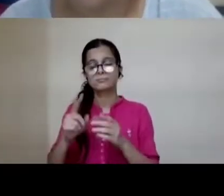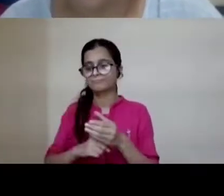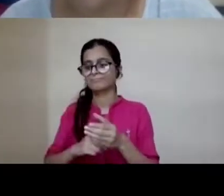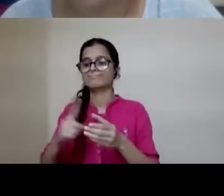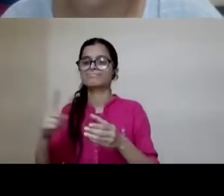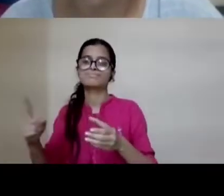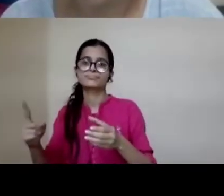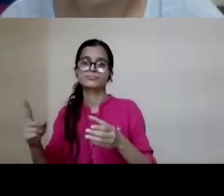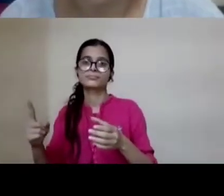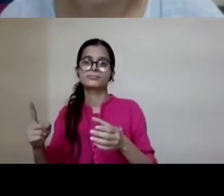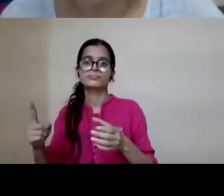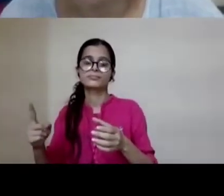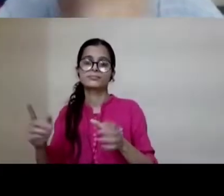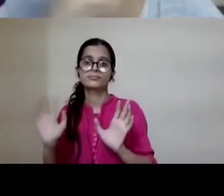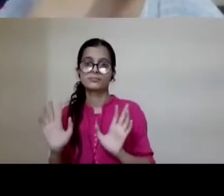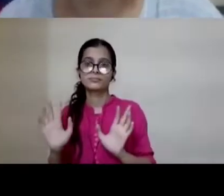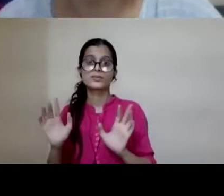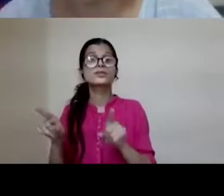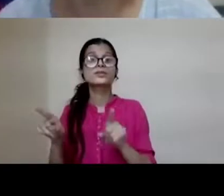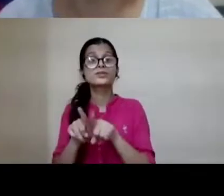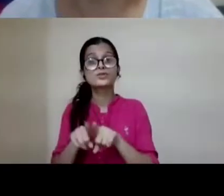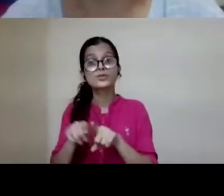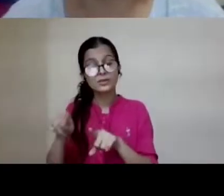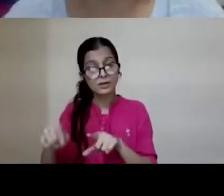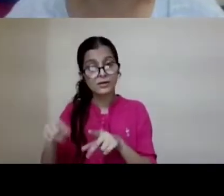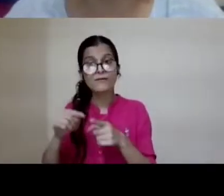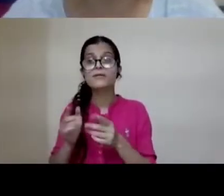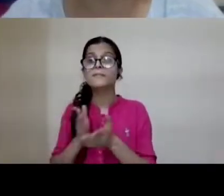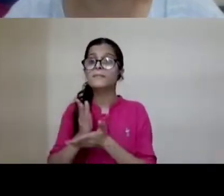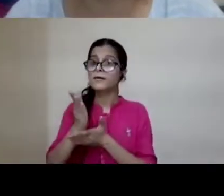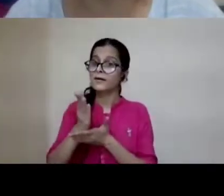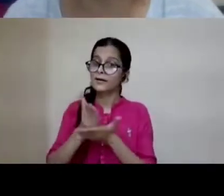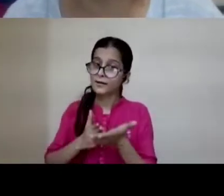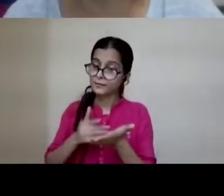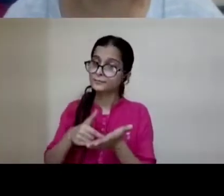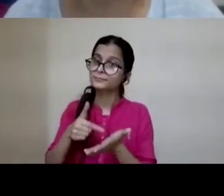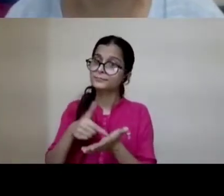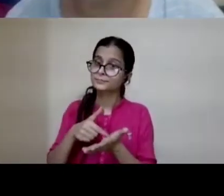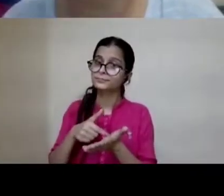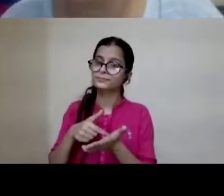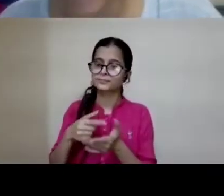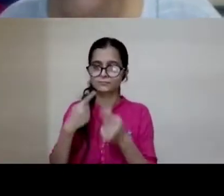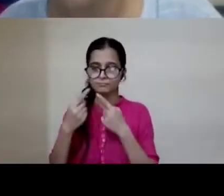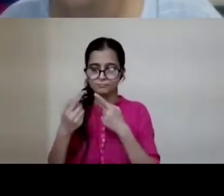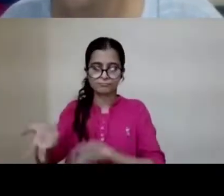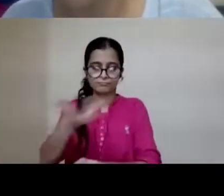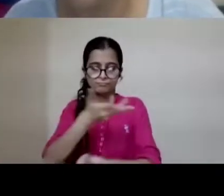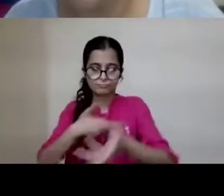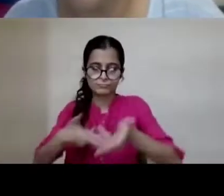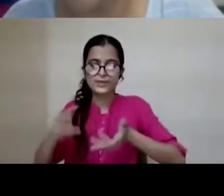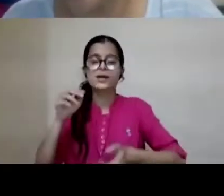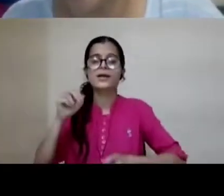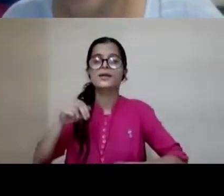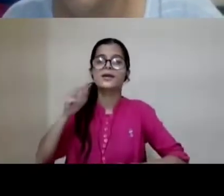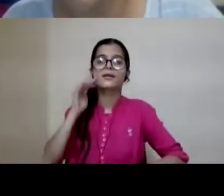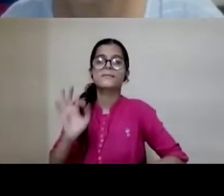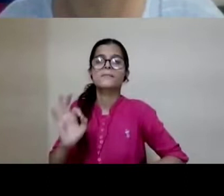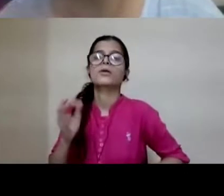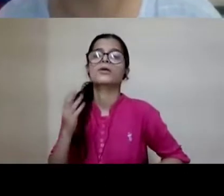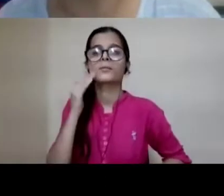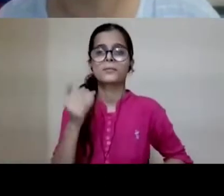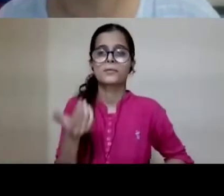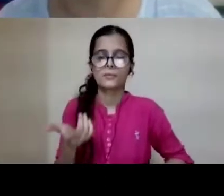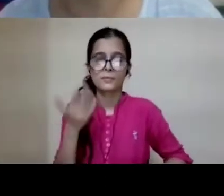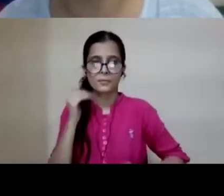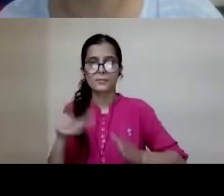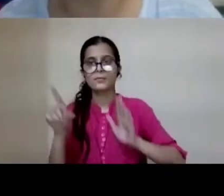disability. So this is one part of when I'm saying that why they need to speak with each other. I definitely feel that law has a lot